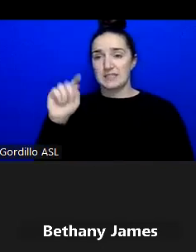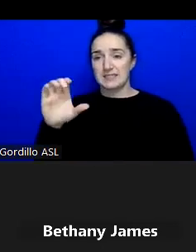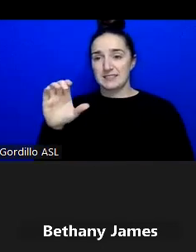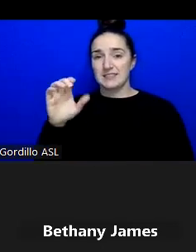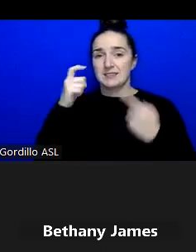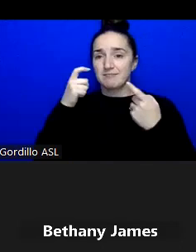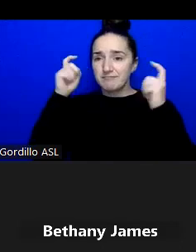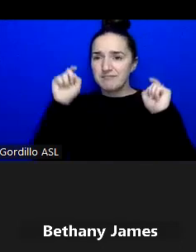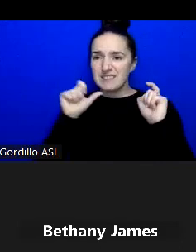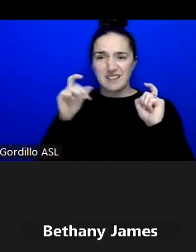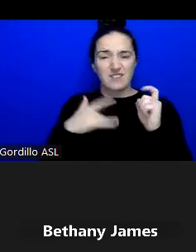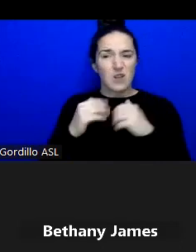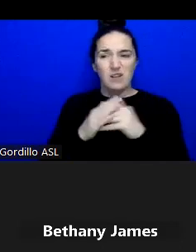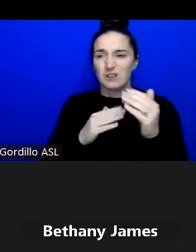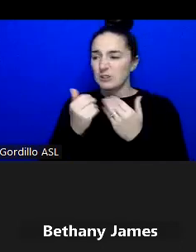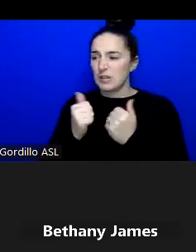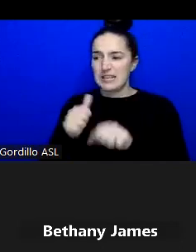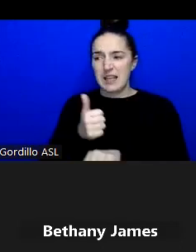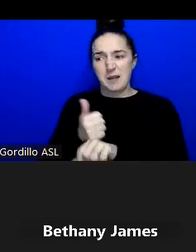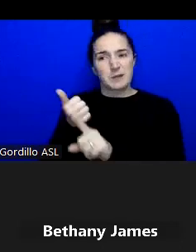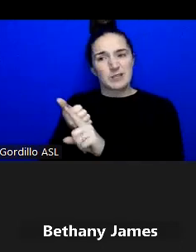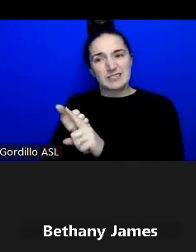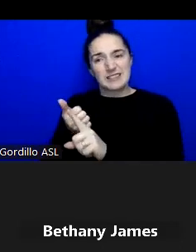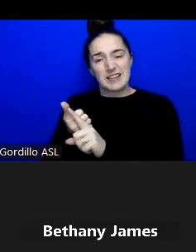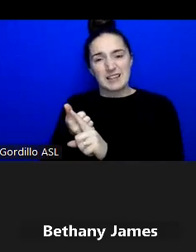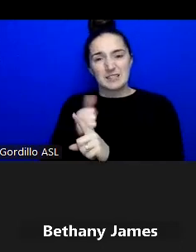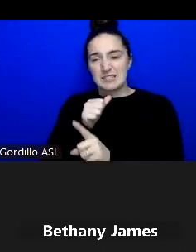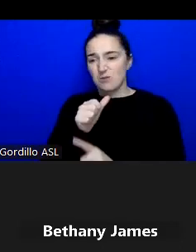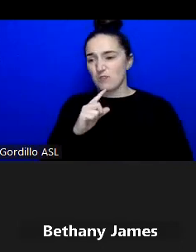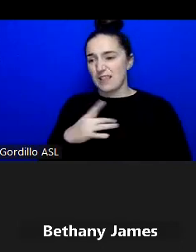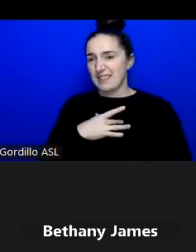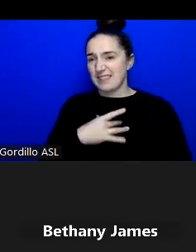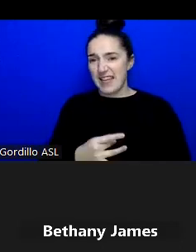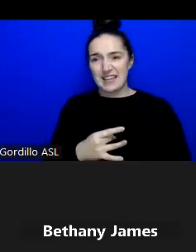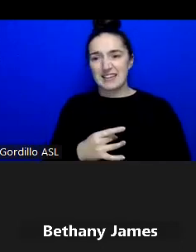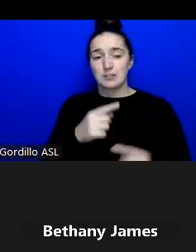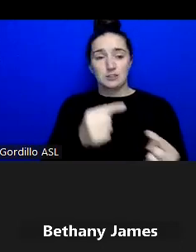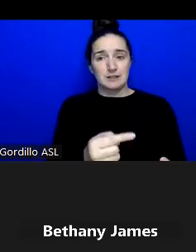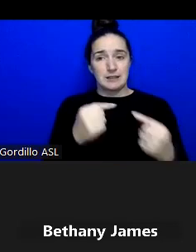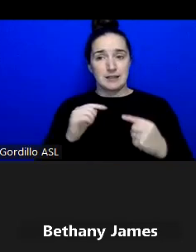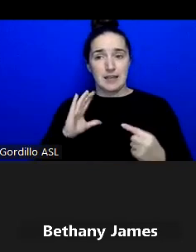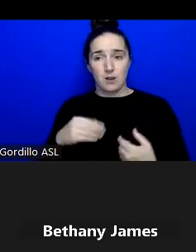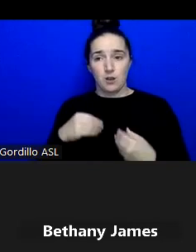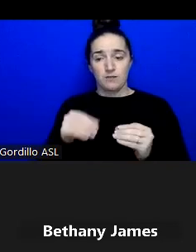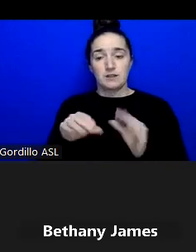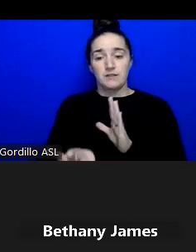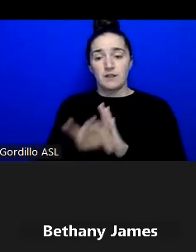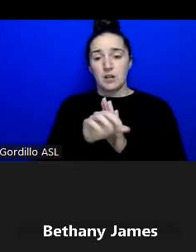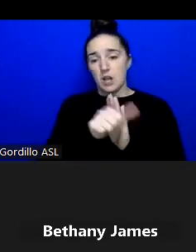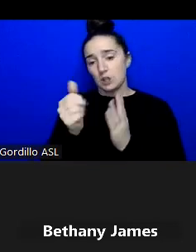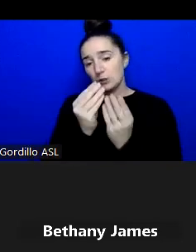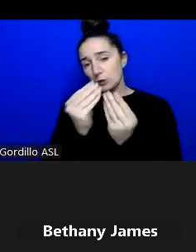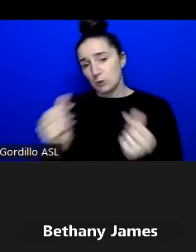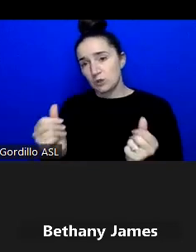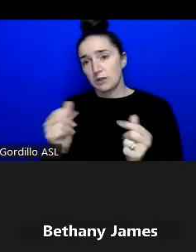just didn't feel comfortable trying to set these up for herself. She didn't really like them. She came into us and we found another solution for her, but